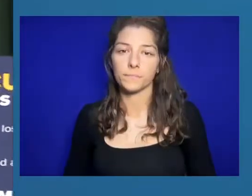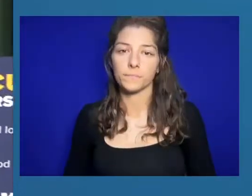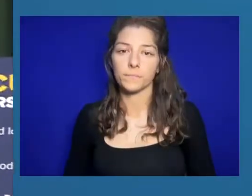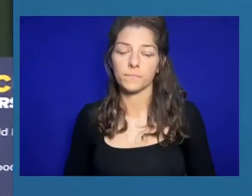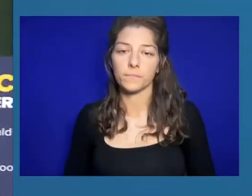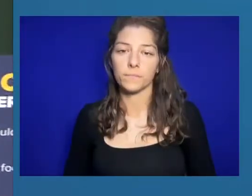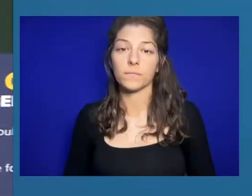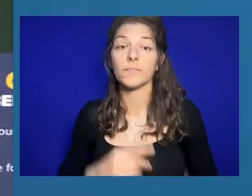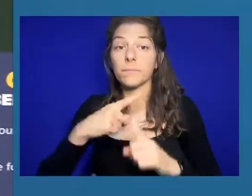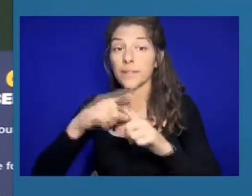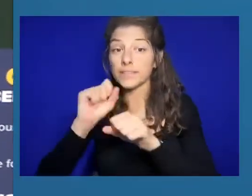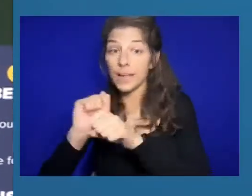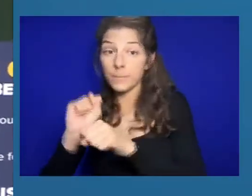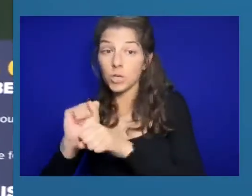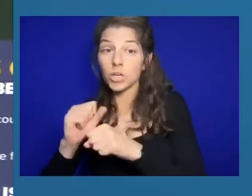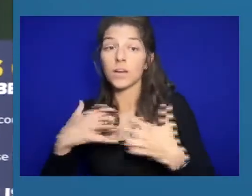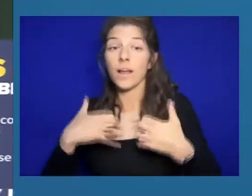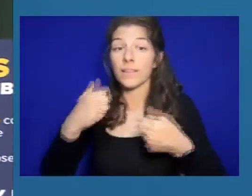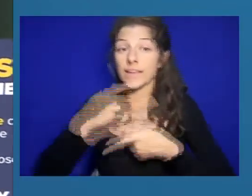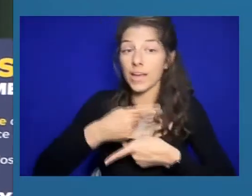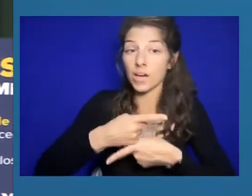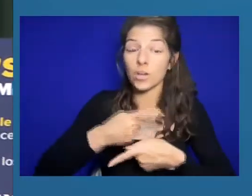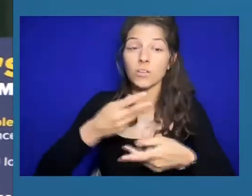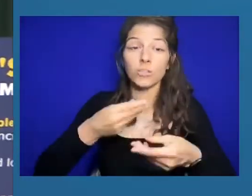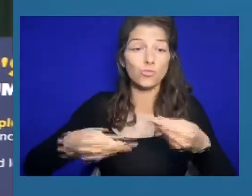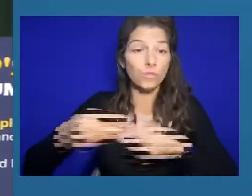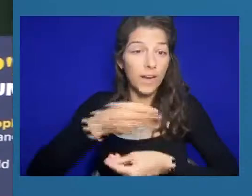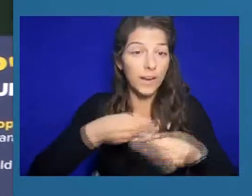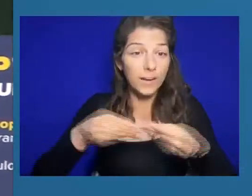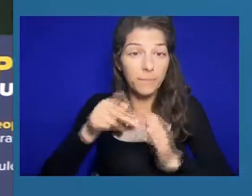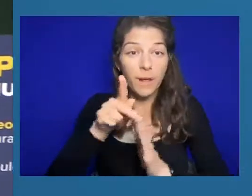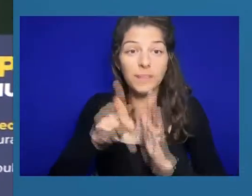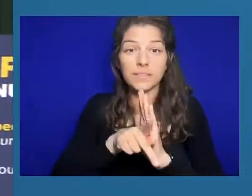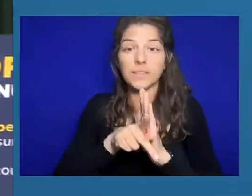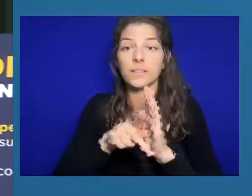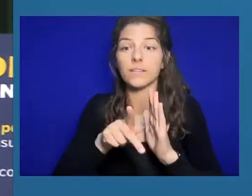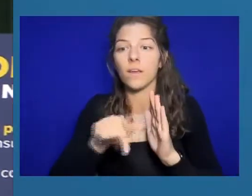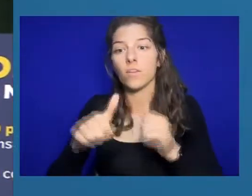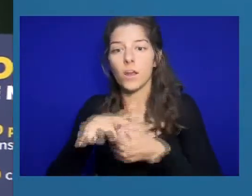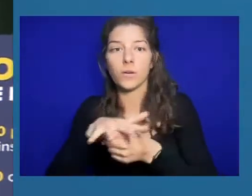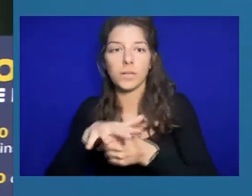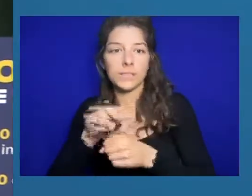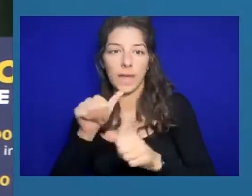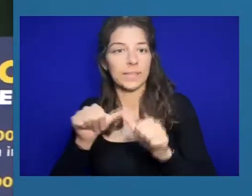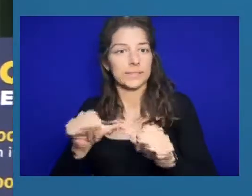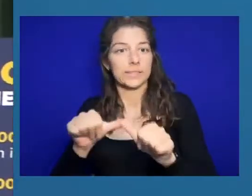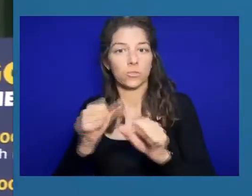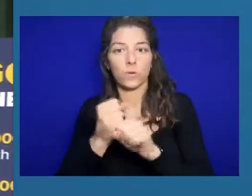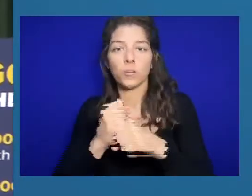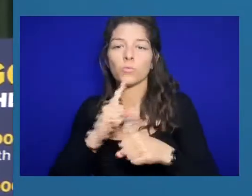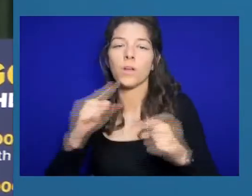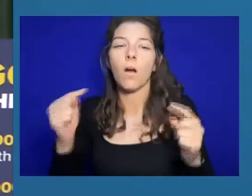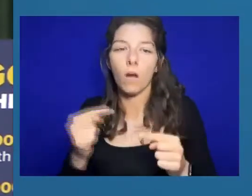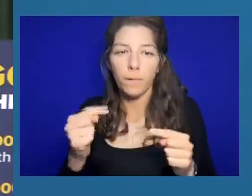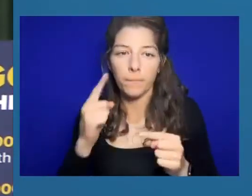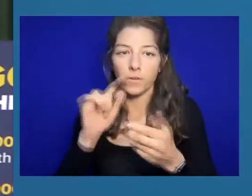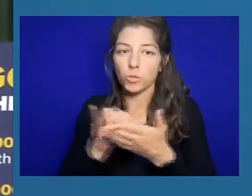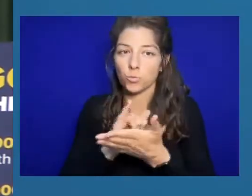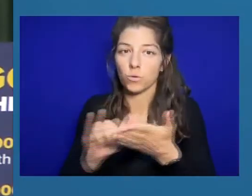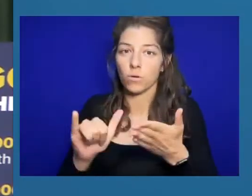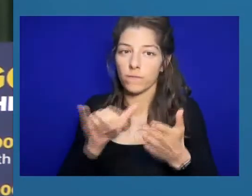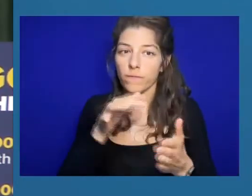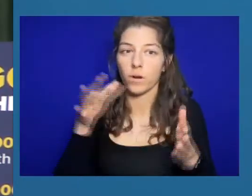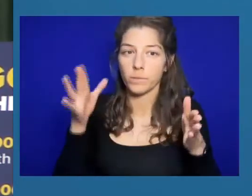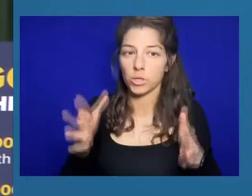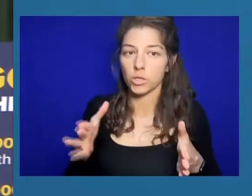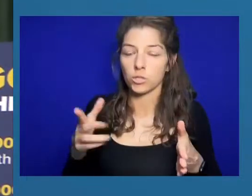Alongside labor and healthcare, trade policy is another area where inconsistency creates real harm for New York farmers. We